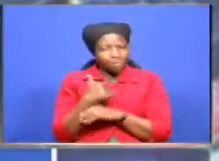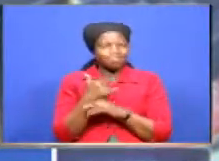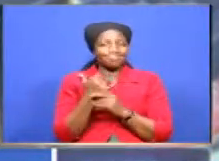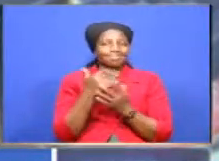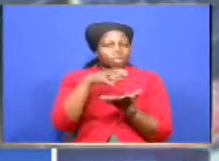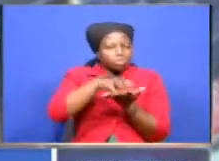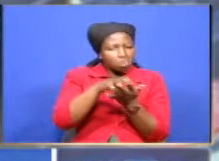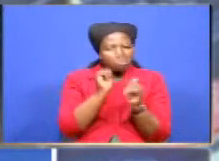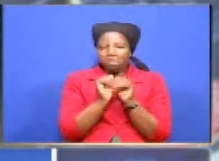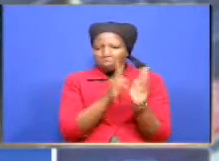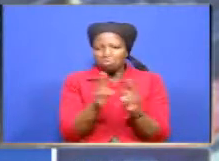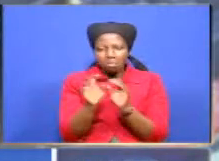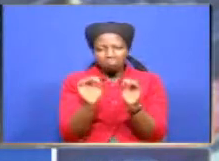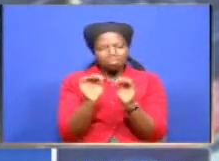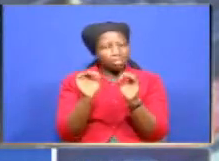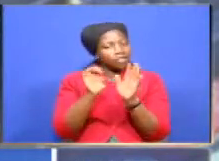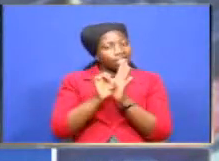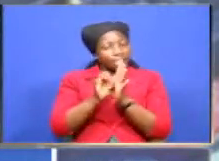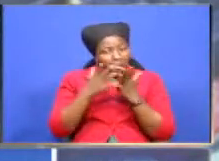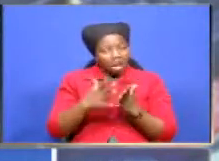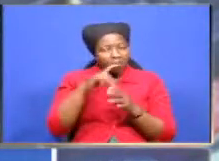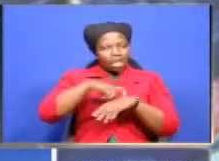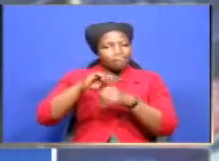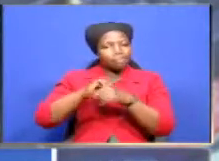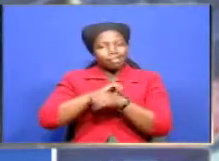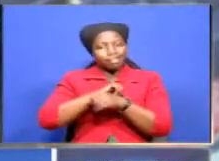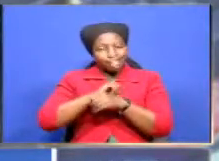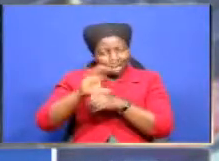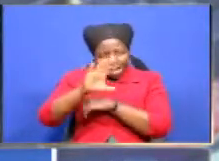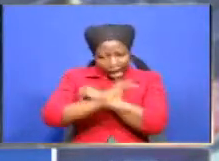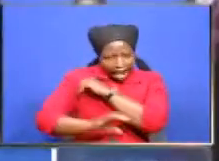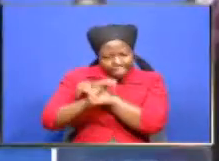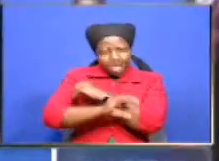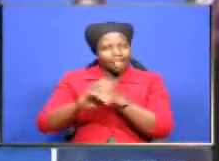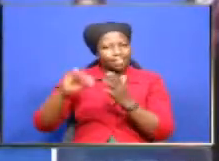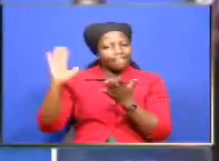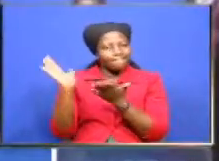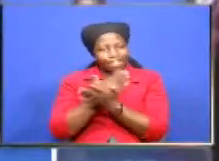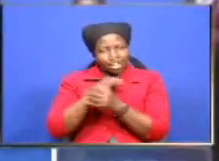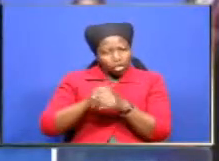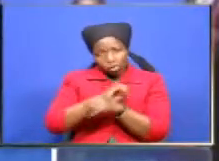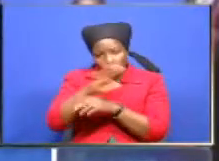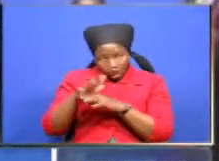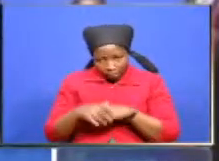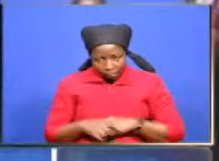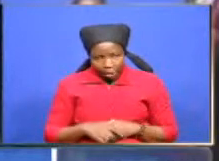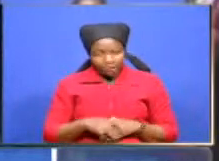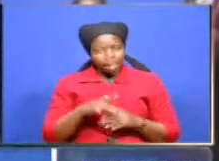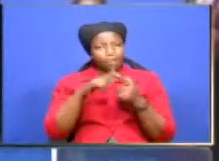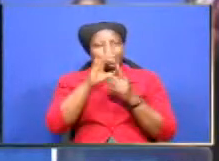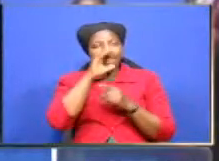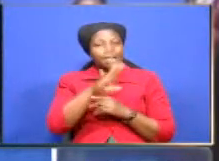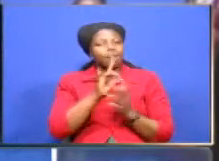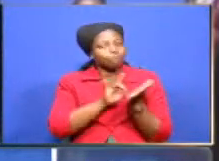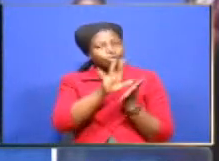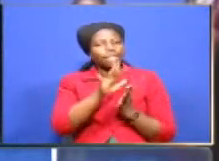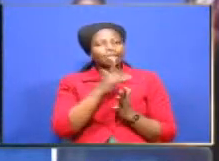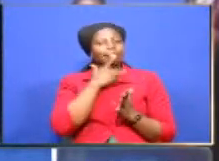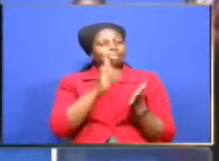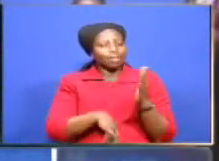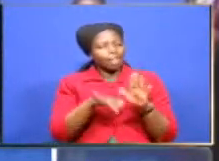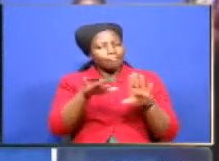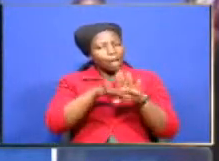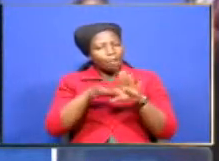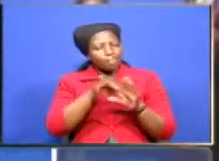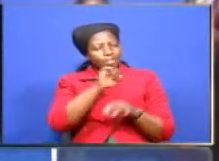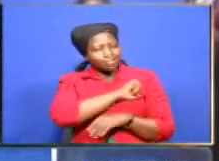now the country fighting the coronavirus pandemic. The Speaker, however, dismissed claims that members of the Senate have been voting